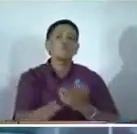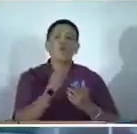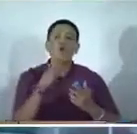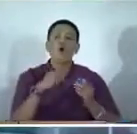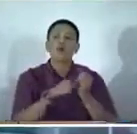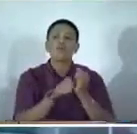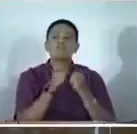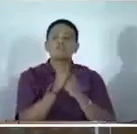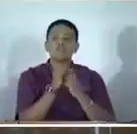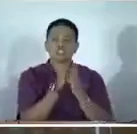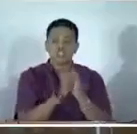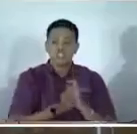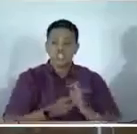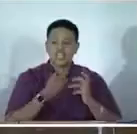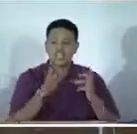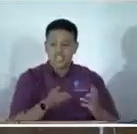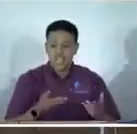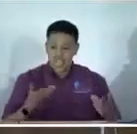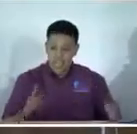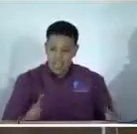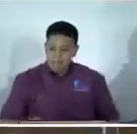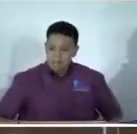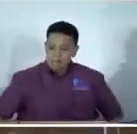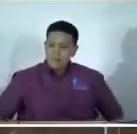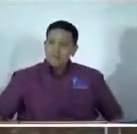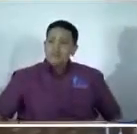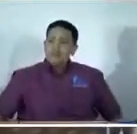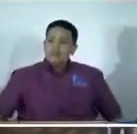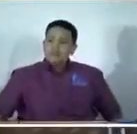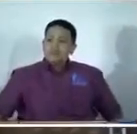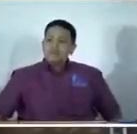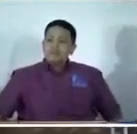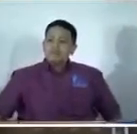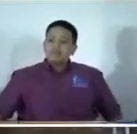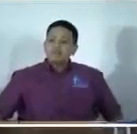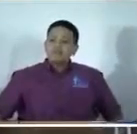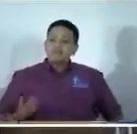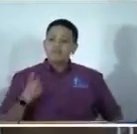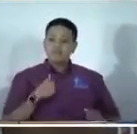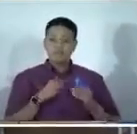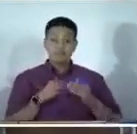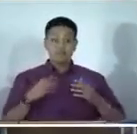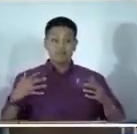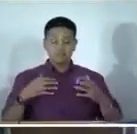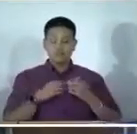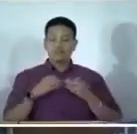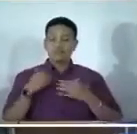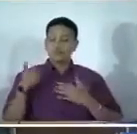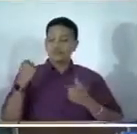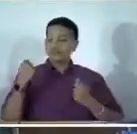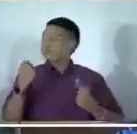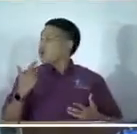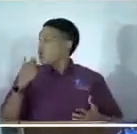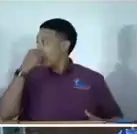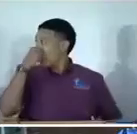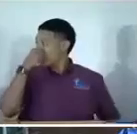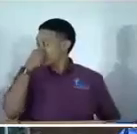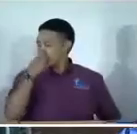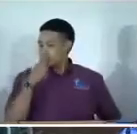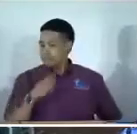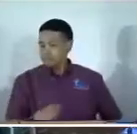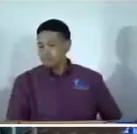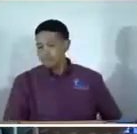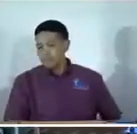infrastructure in public health. We are building back stronger, Madam Speaker. There is reason to be hopeful.